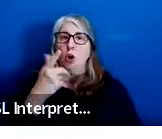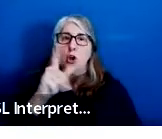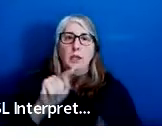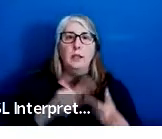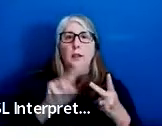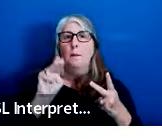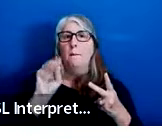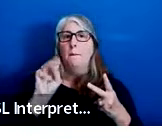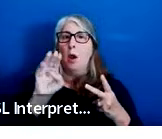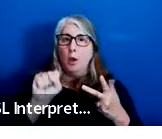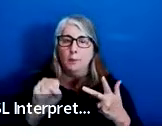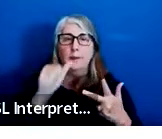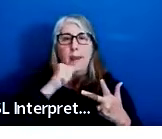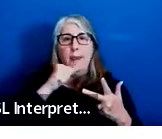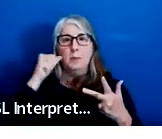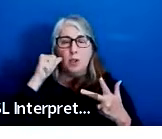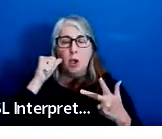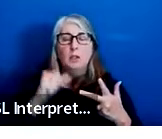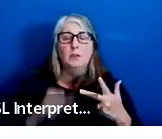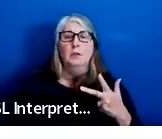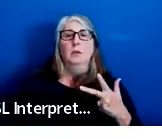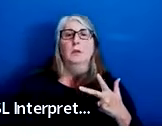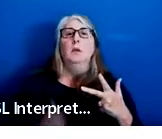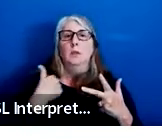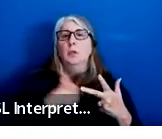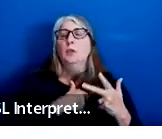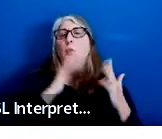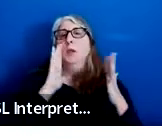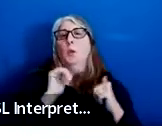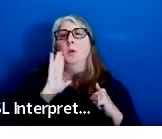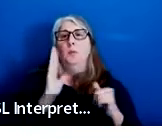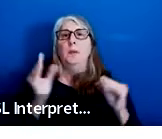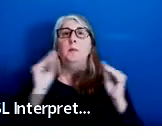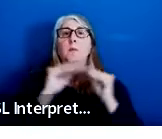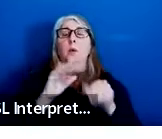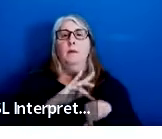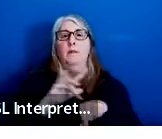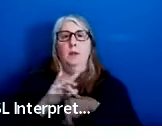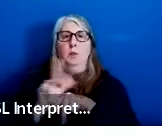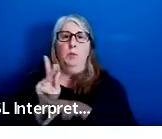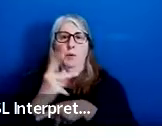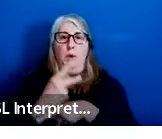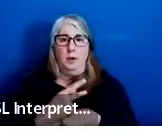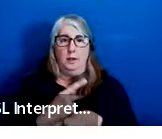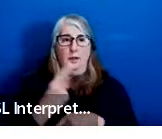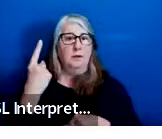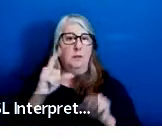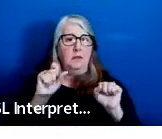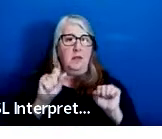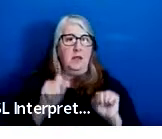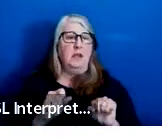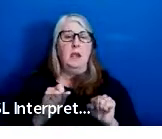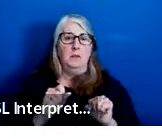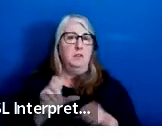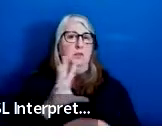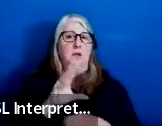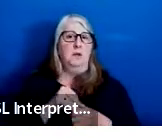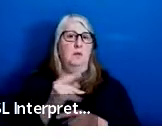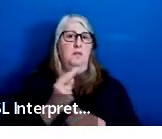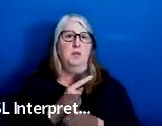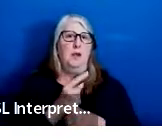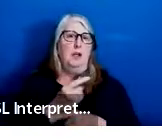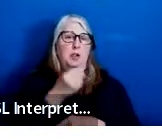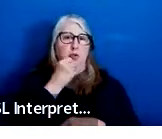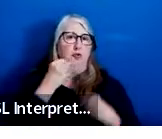on Amazon. But we do hope that it'll be a much more available product and something that can just become a part of your regular